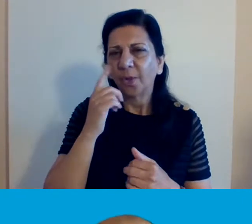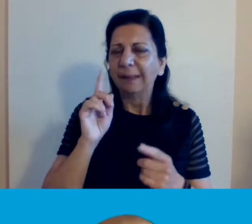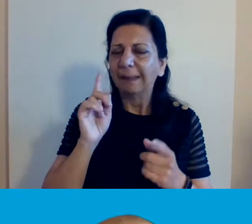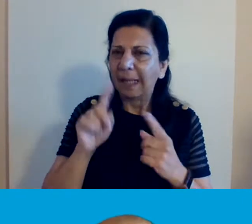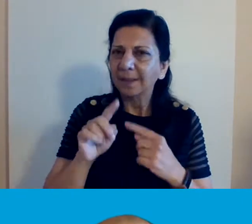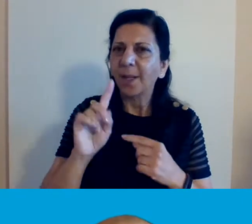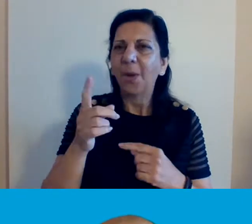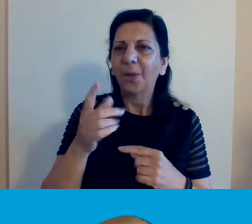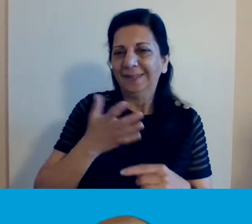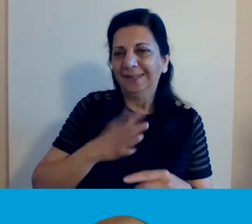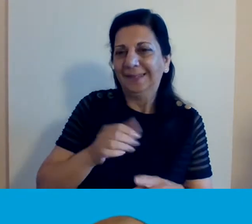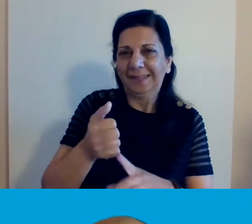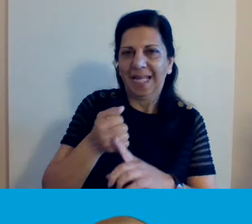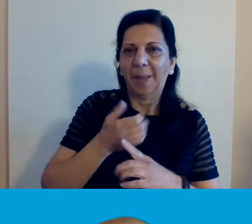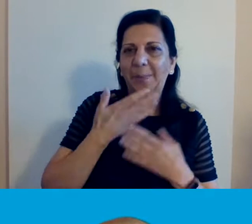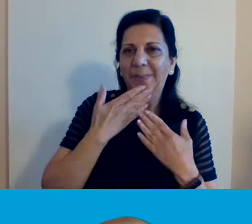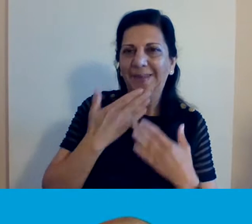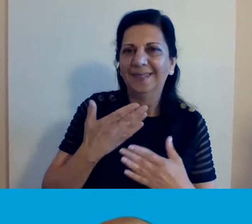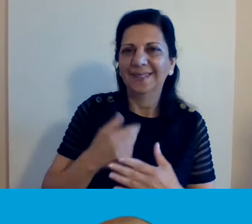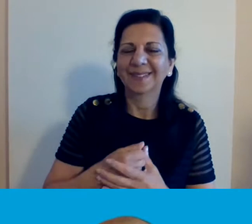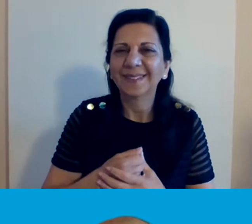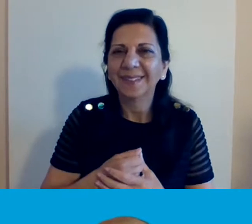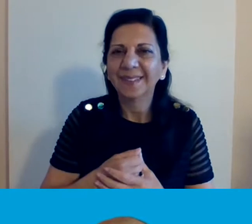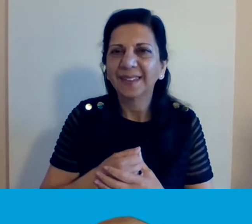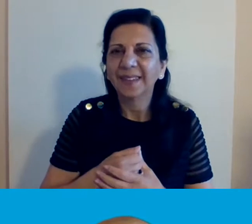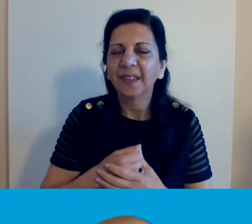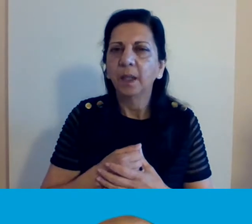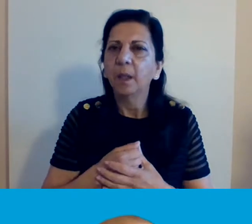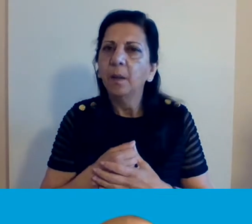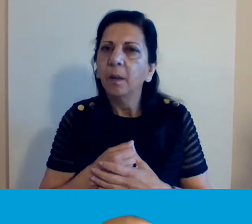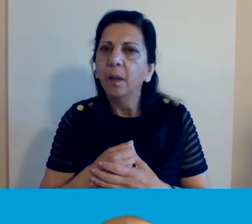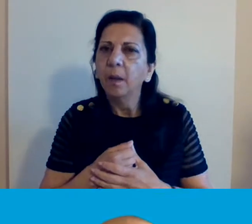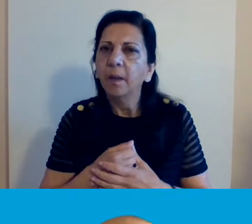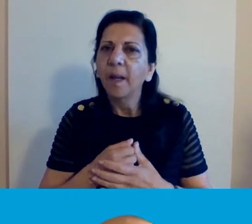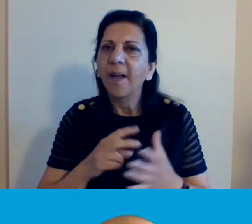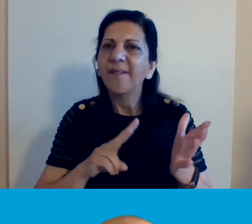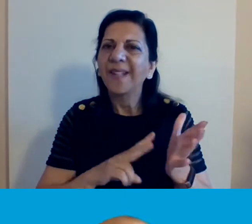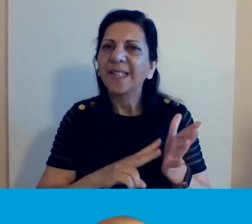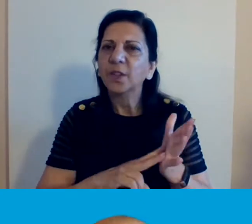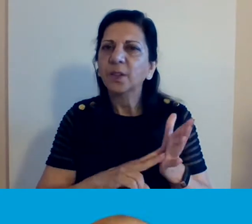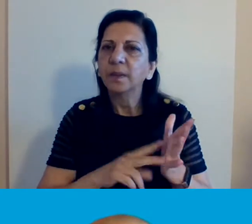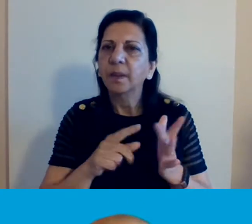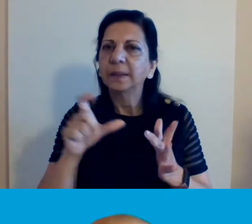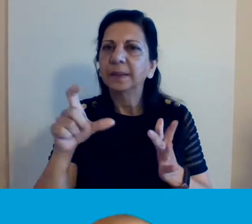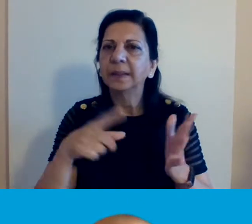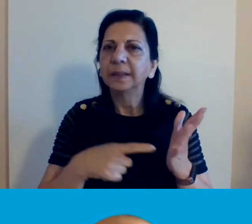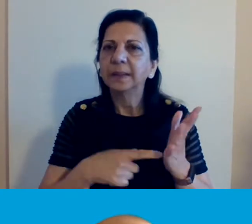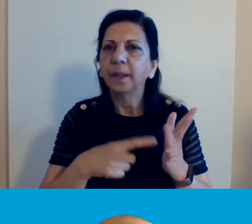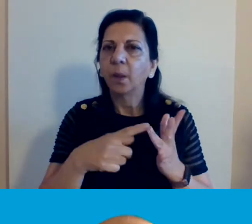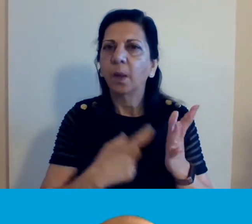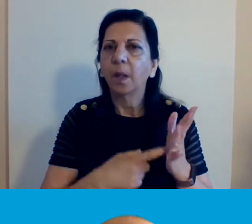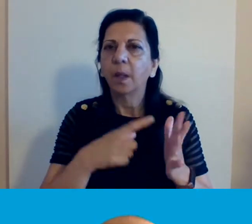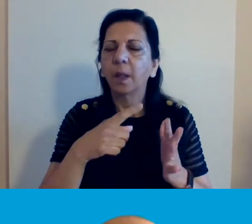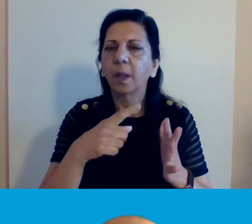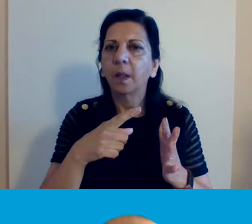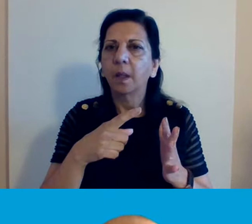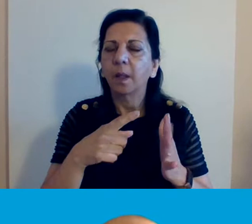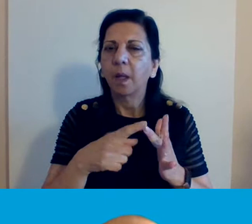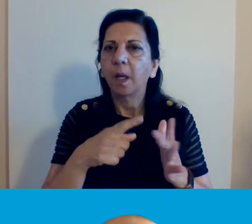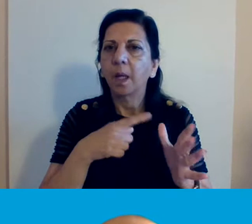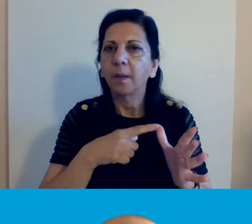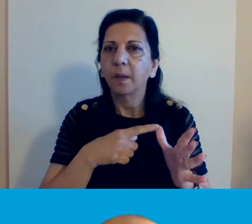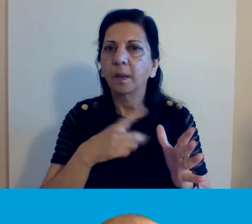with it because it's difficult to see them at the same time. We had a query from Victoria about some of the percentages with the